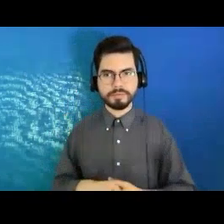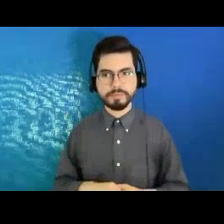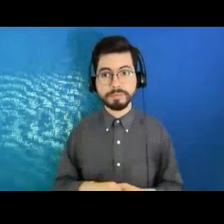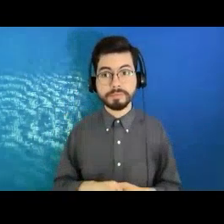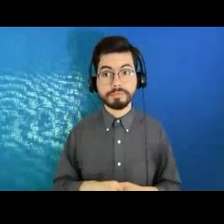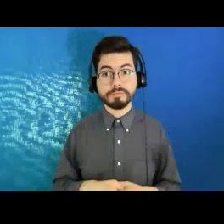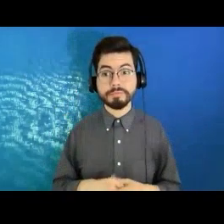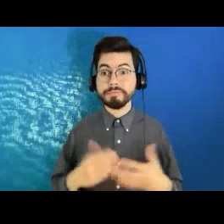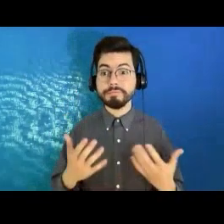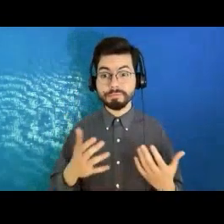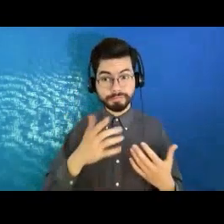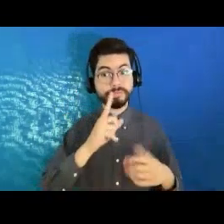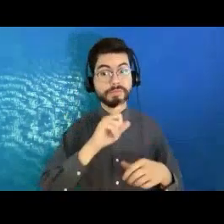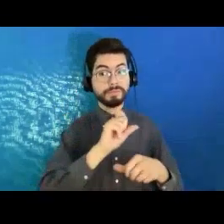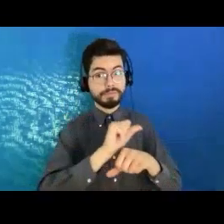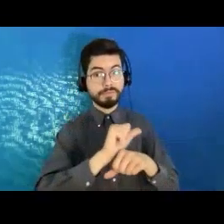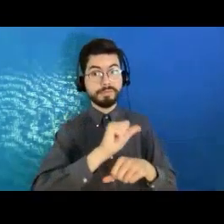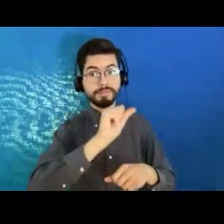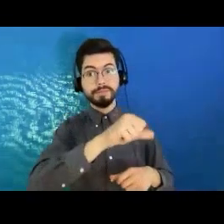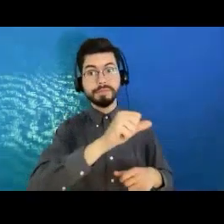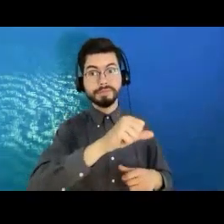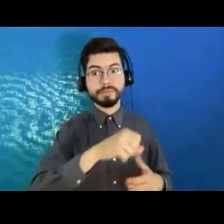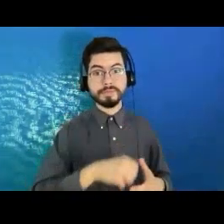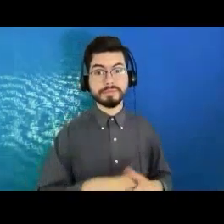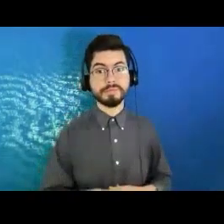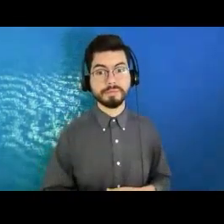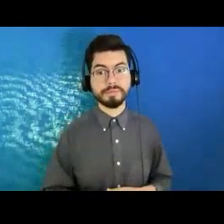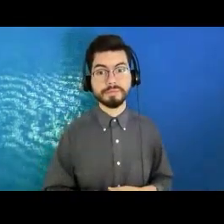Yes, absolutely.